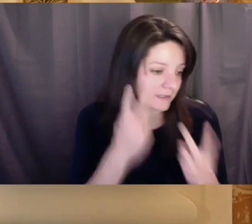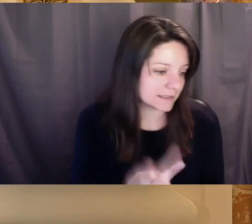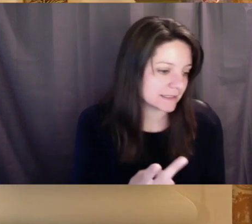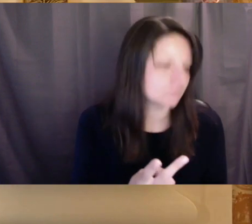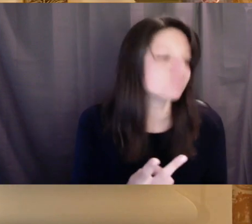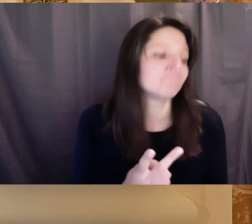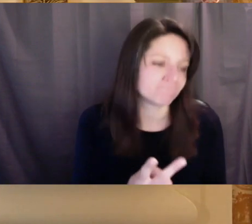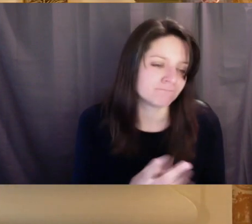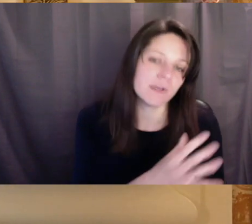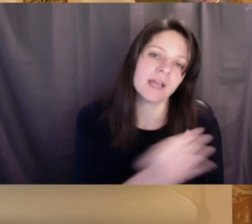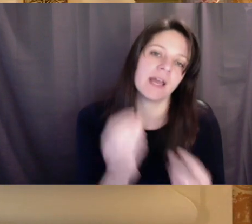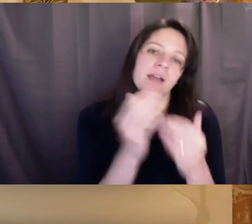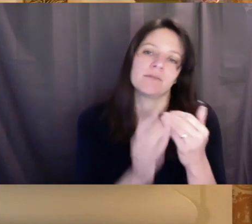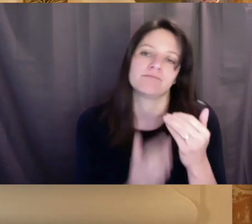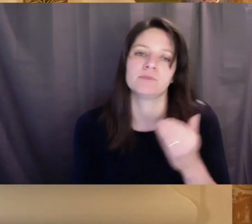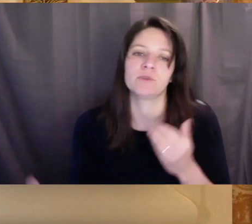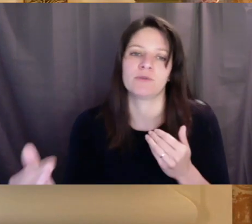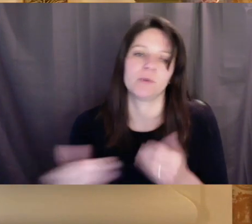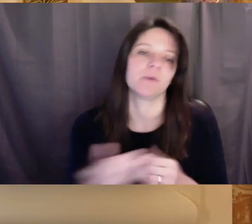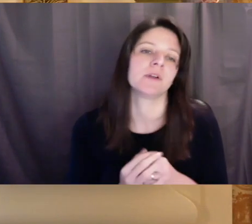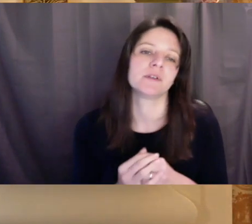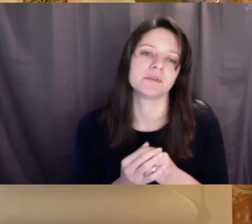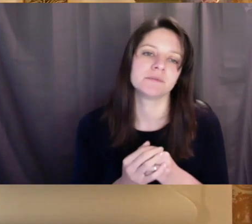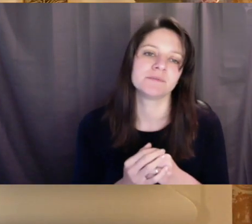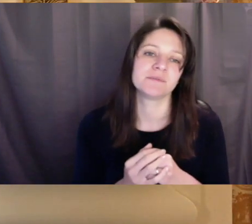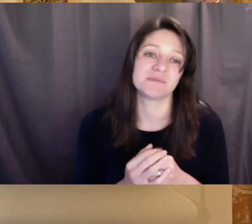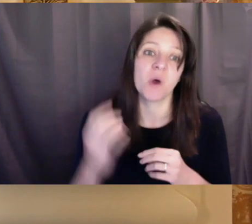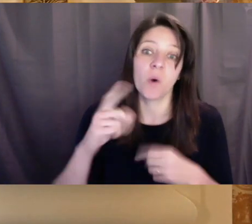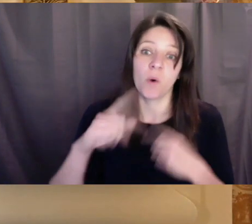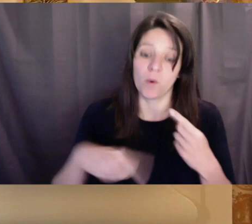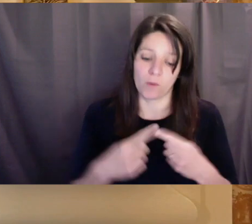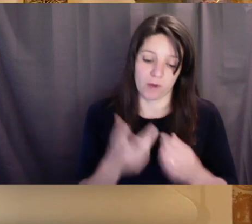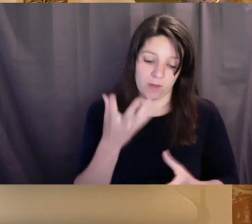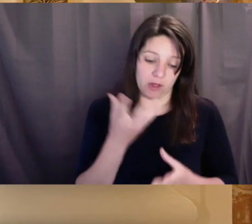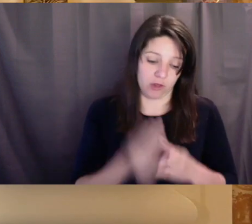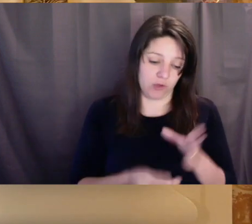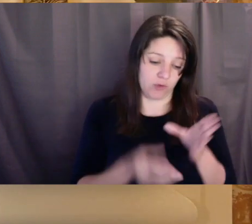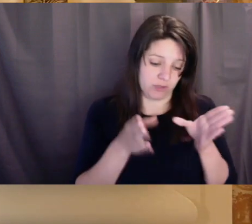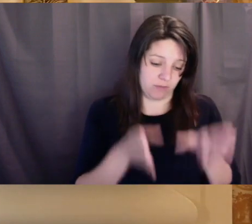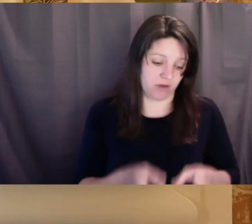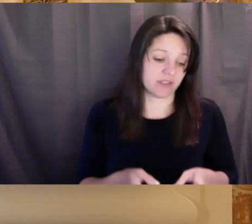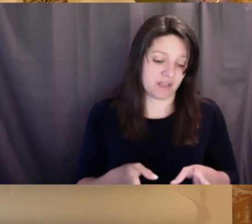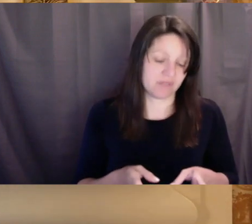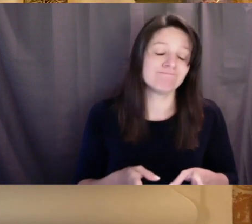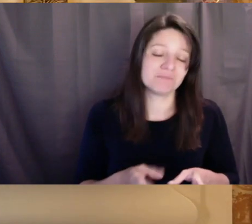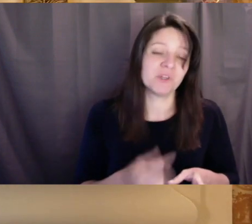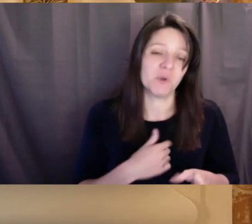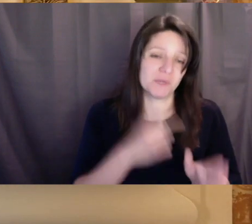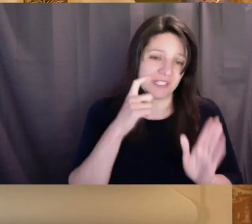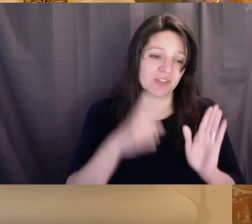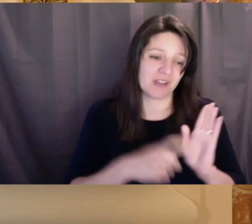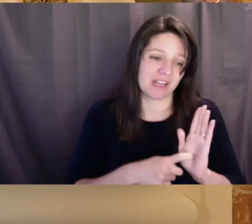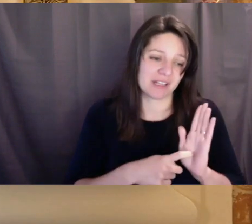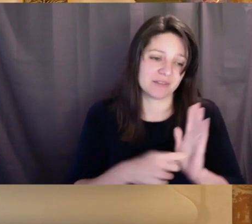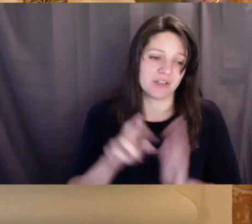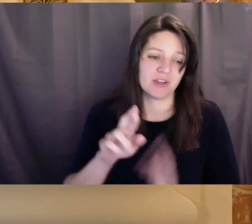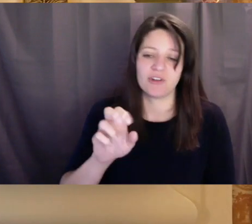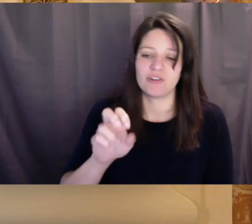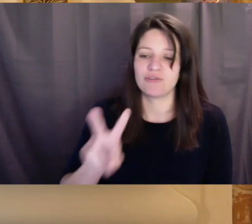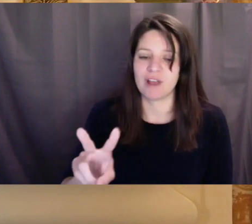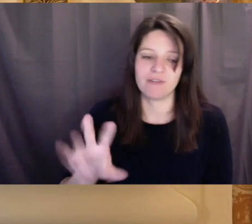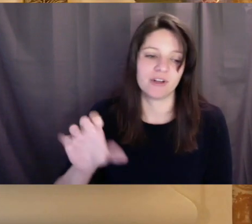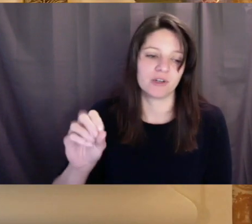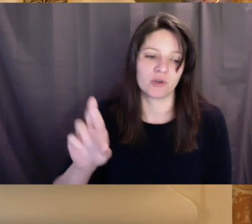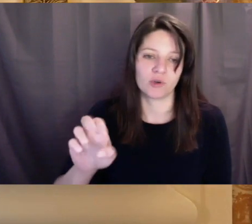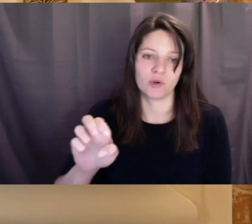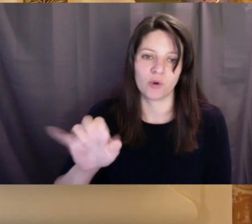have to bear witness in order to move forward, and particularly in terms of bearing witness to our loss. One of my